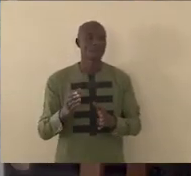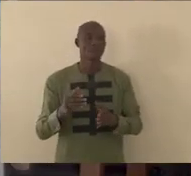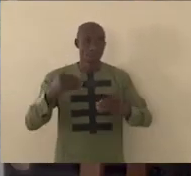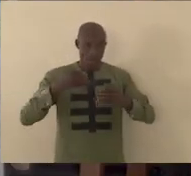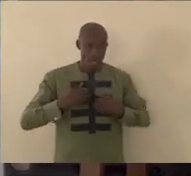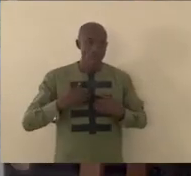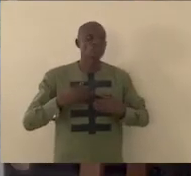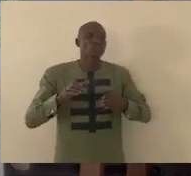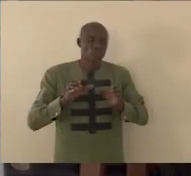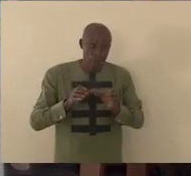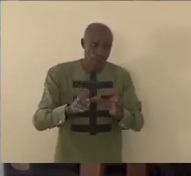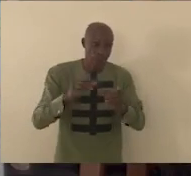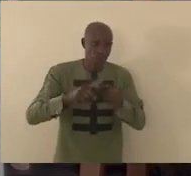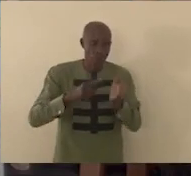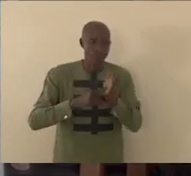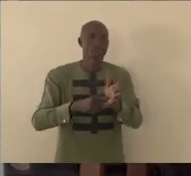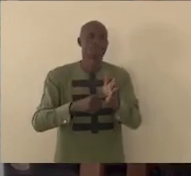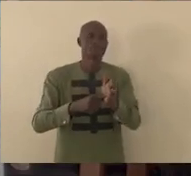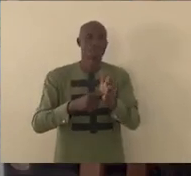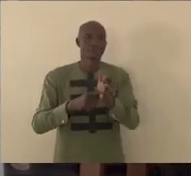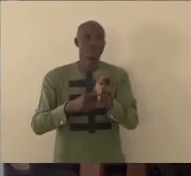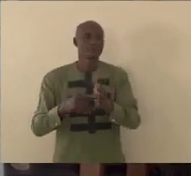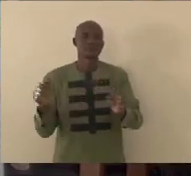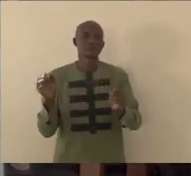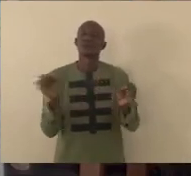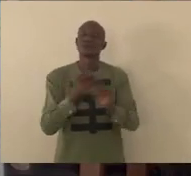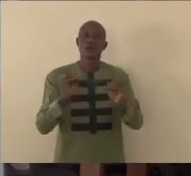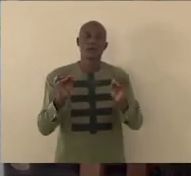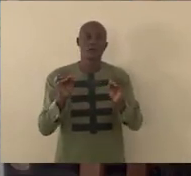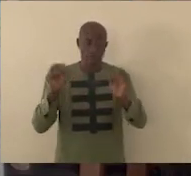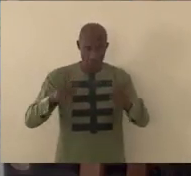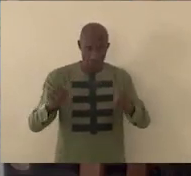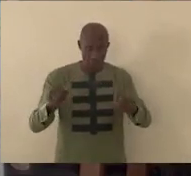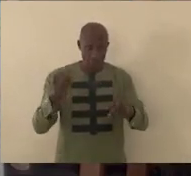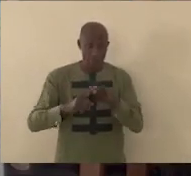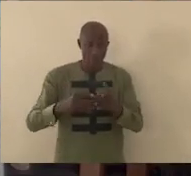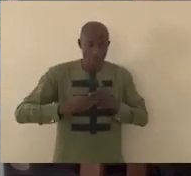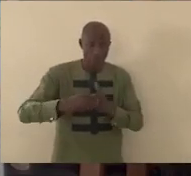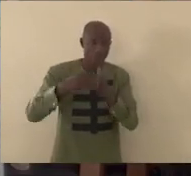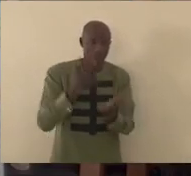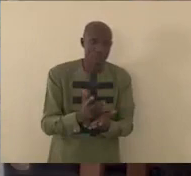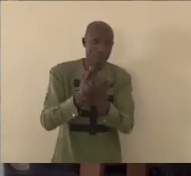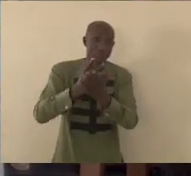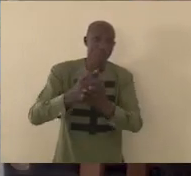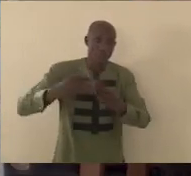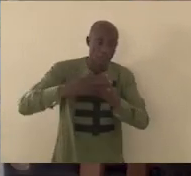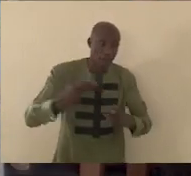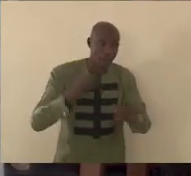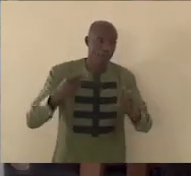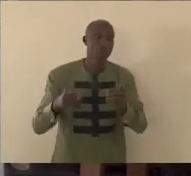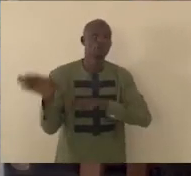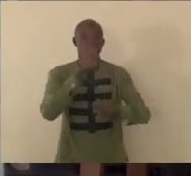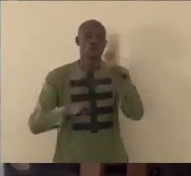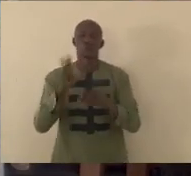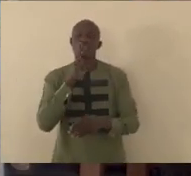today, has consistently demonstrated its utter lack of capacity to steer the ship away from turbulent